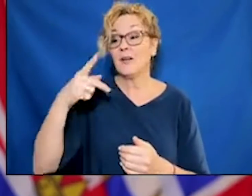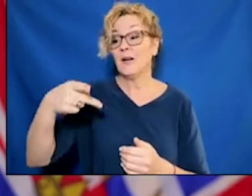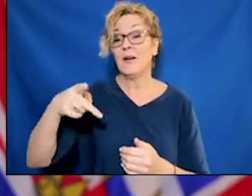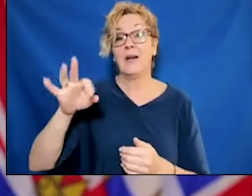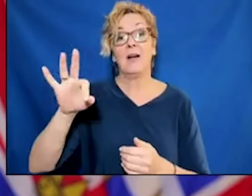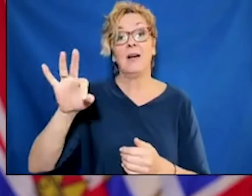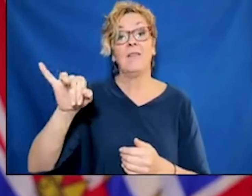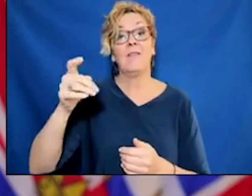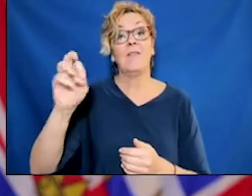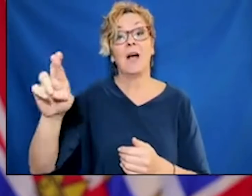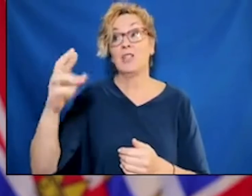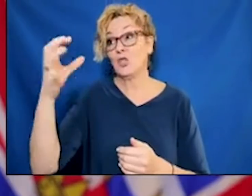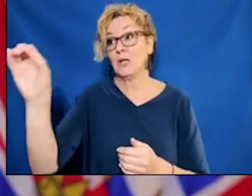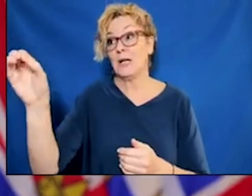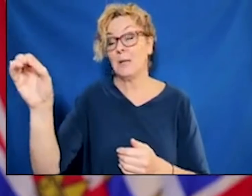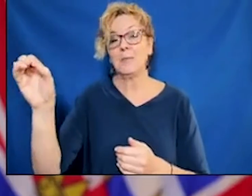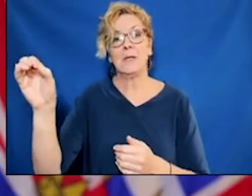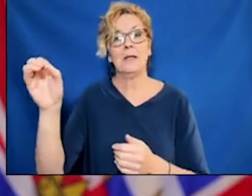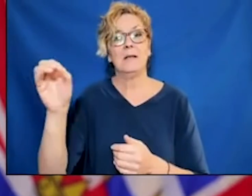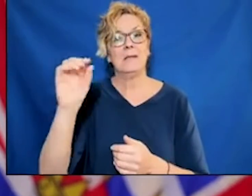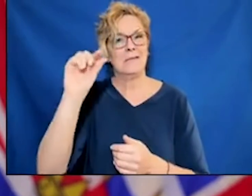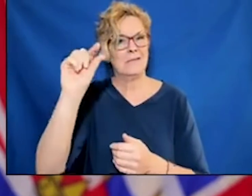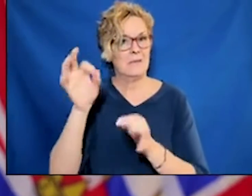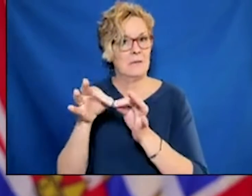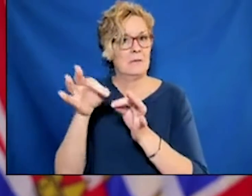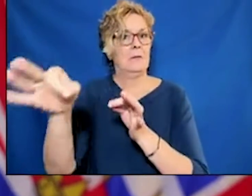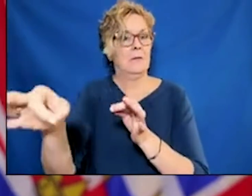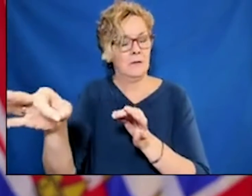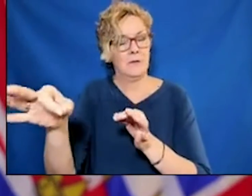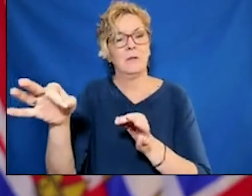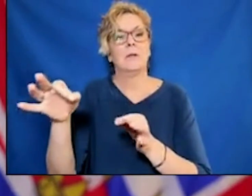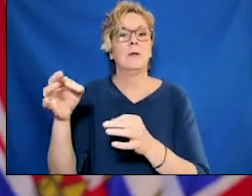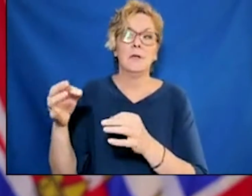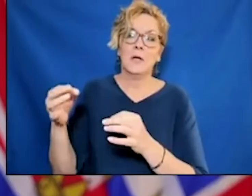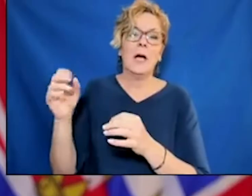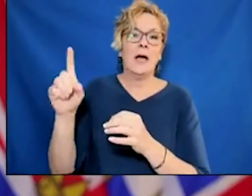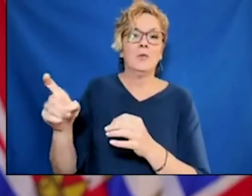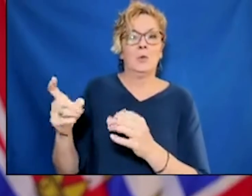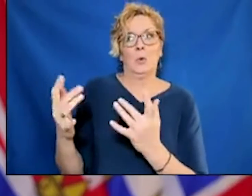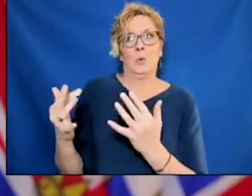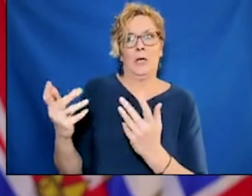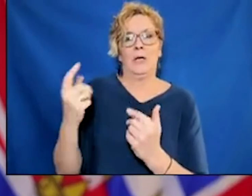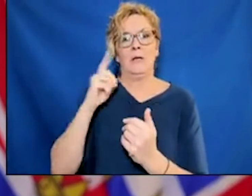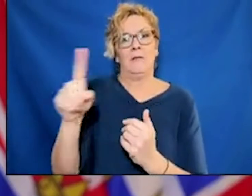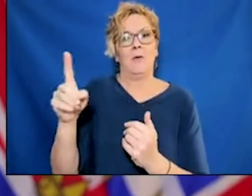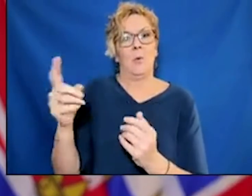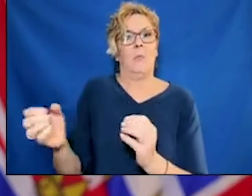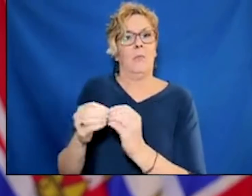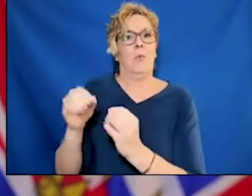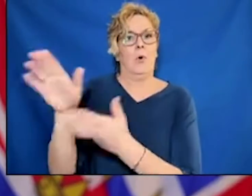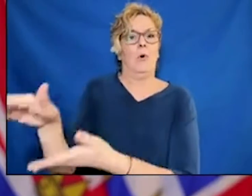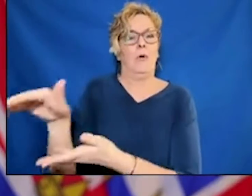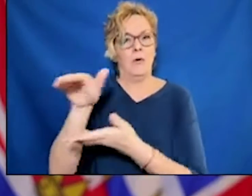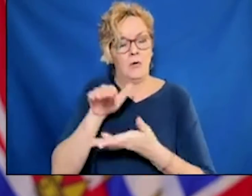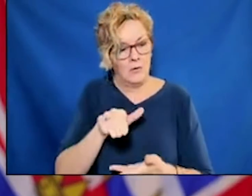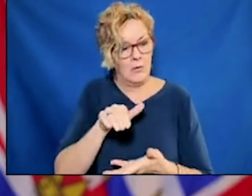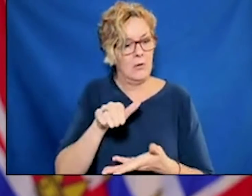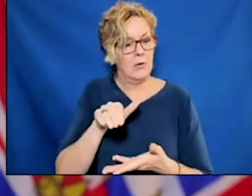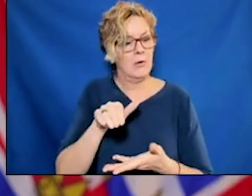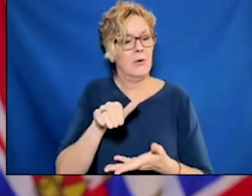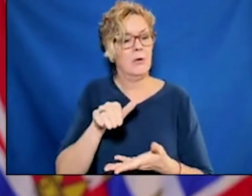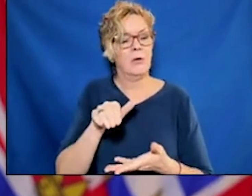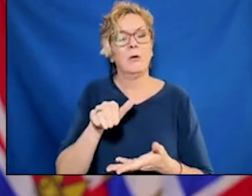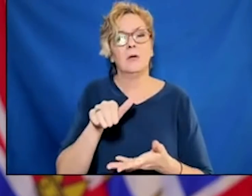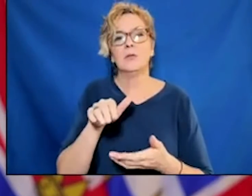supply for this week, but more specifically for next week and the subsequent 2 weeks. Although